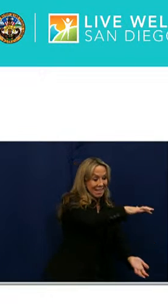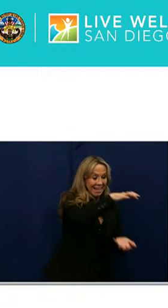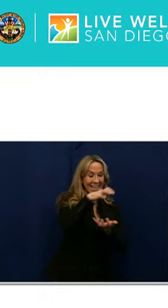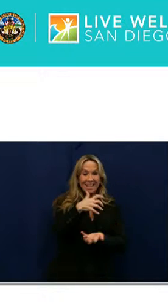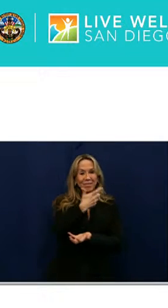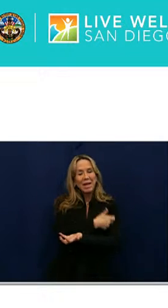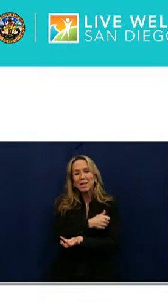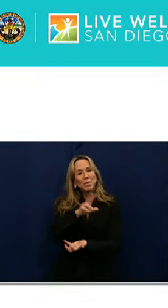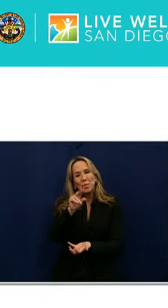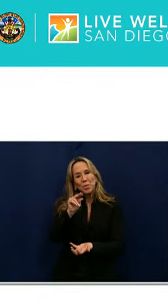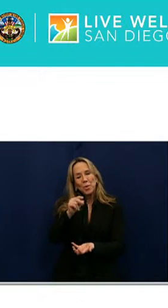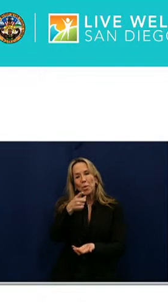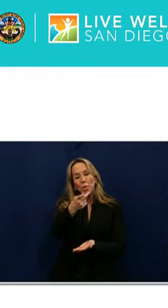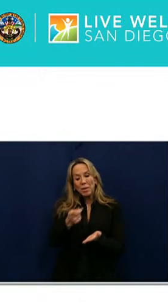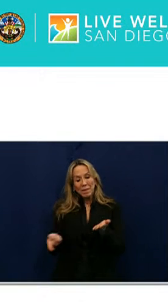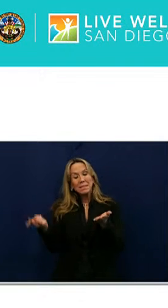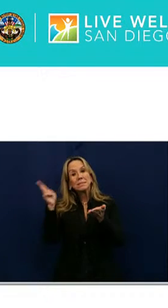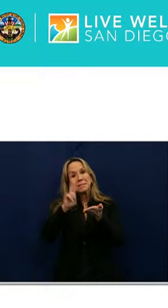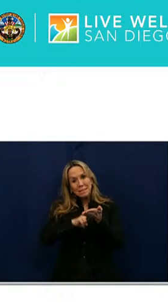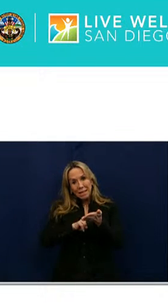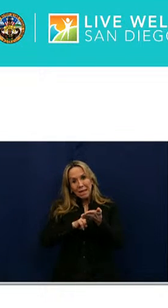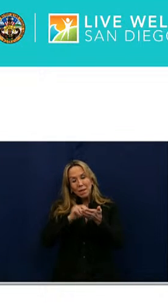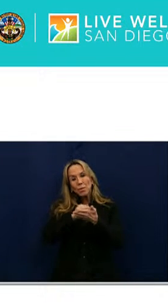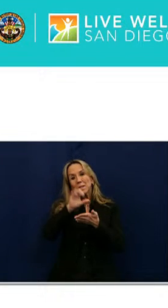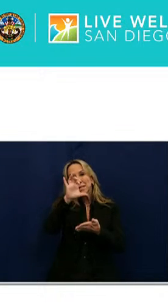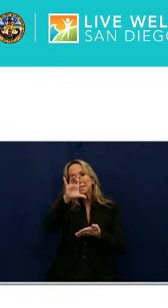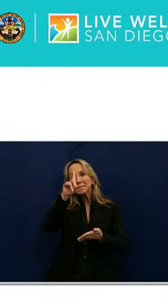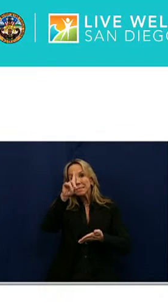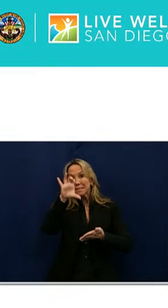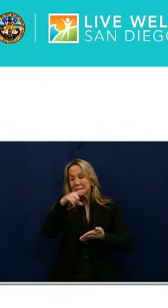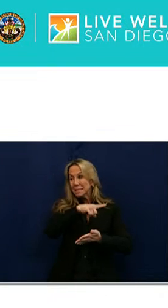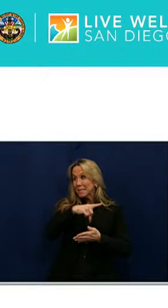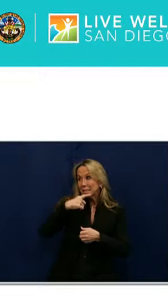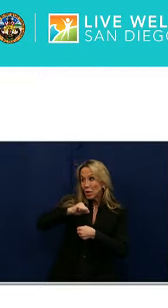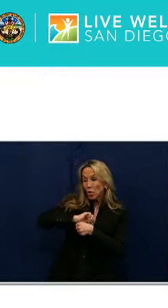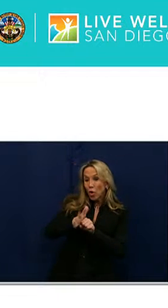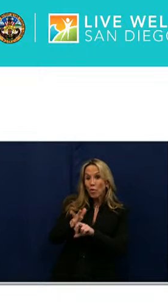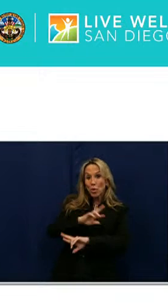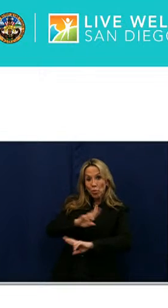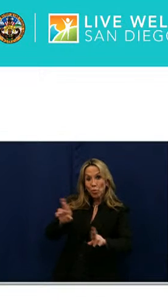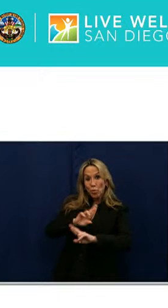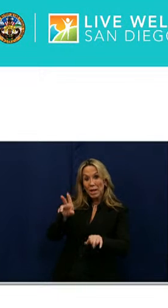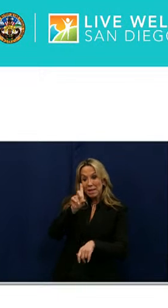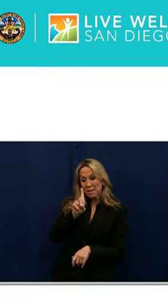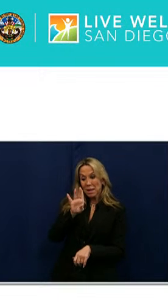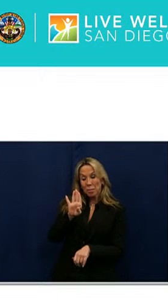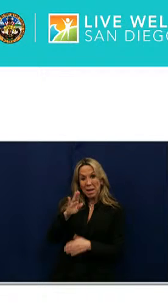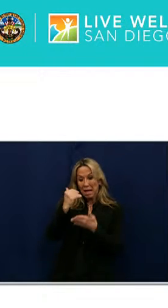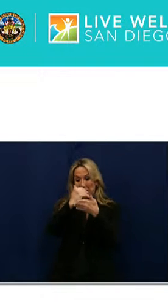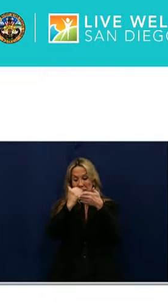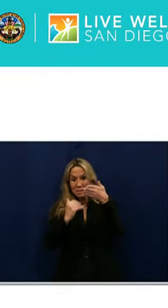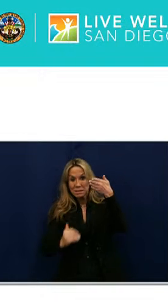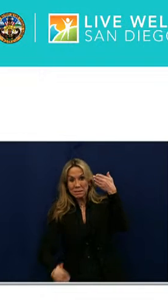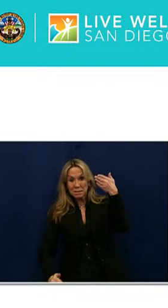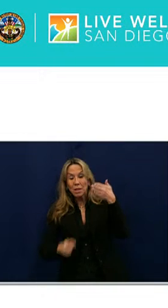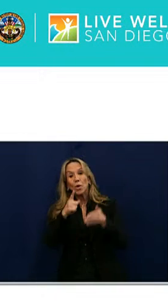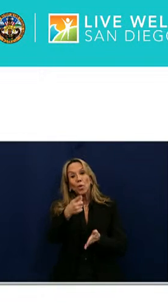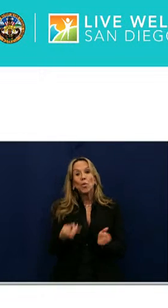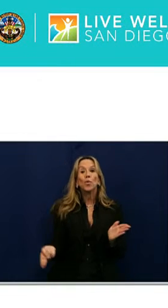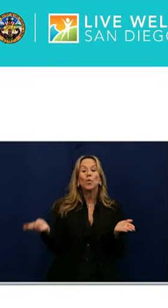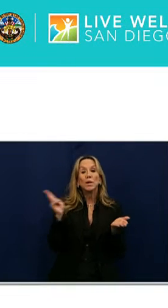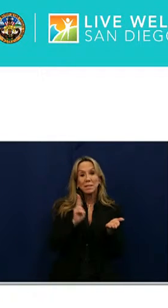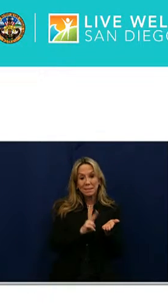in the CDC's COVID Ready database, and then you have to sign up and